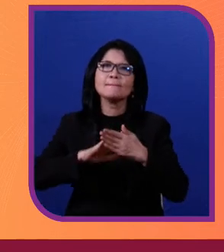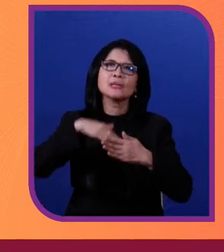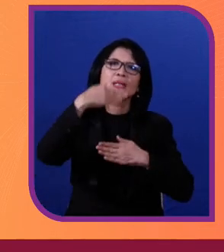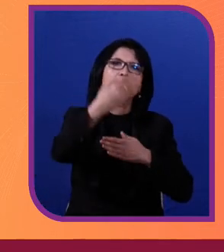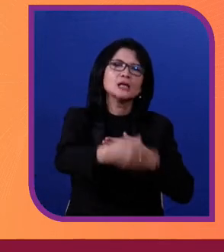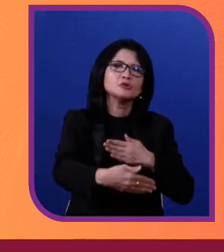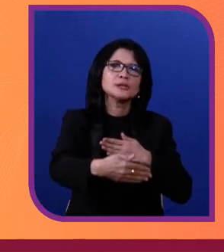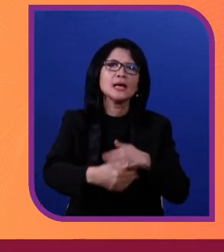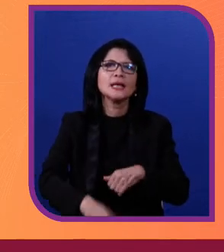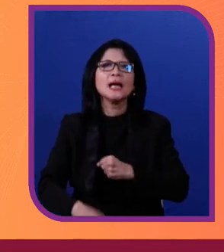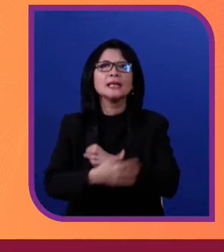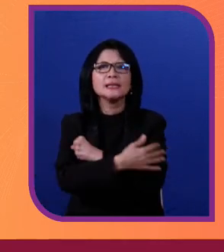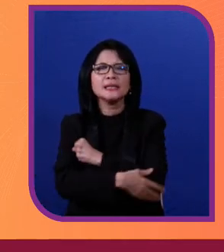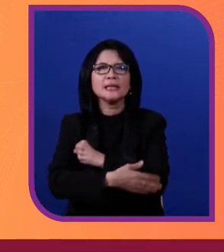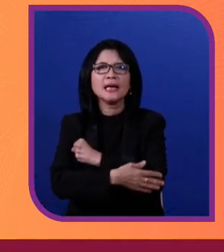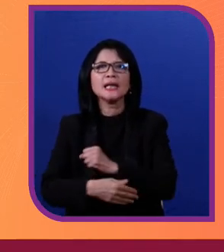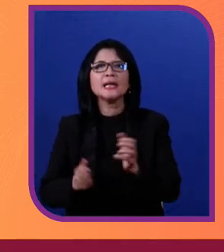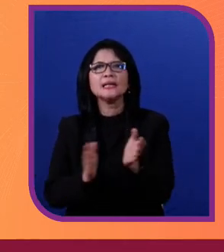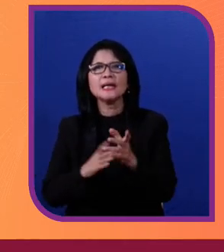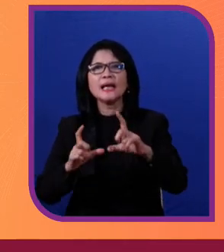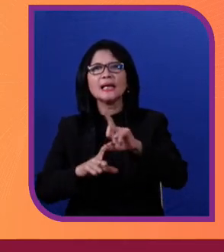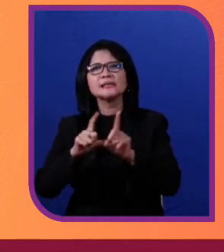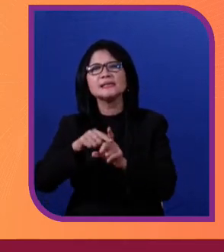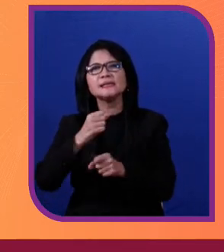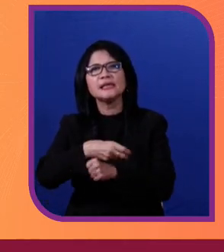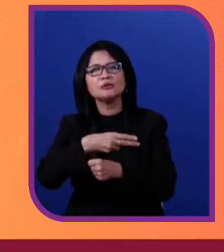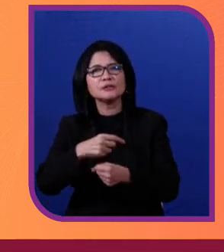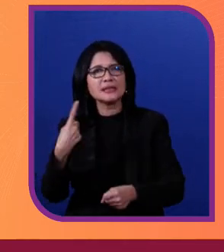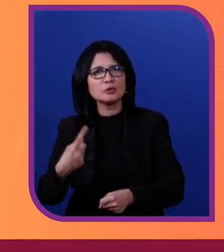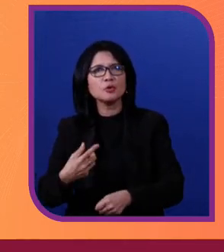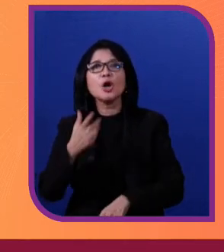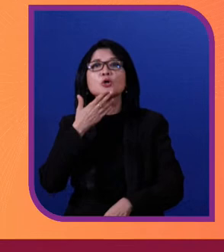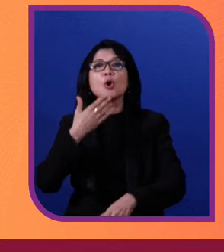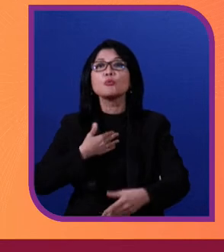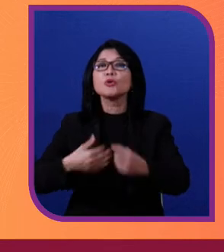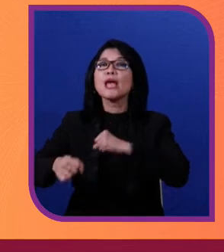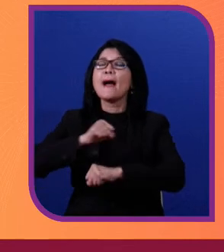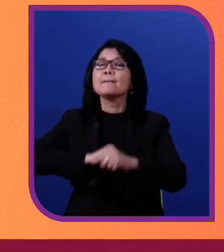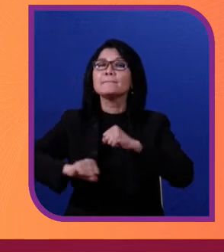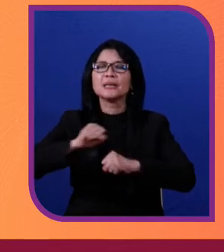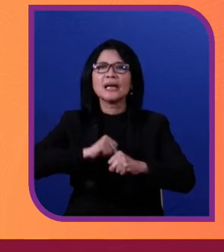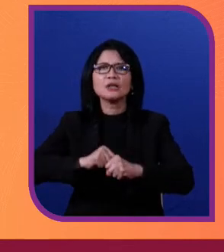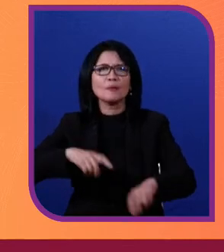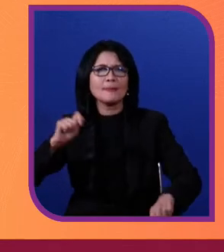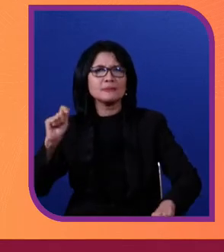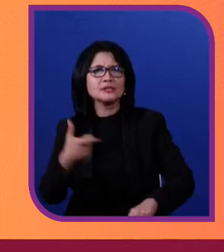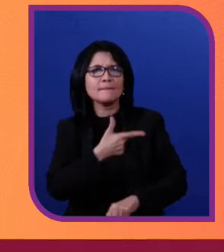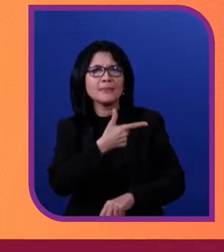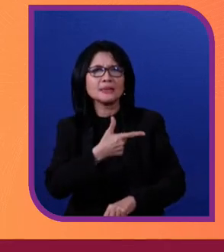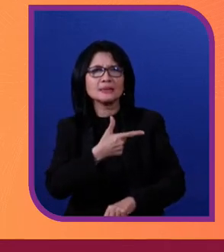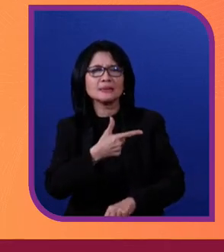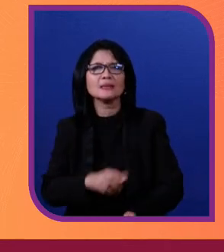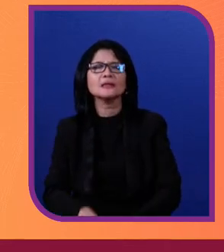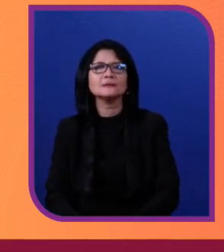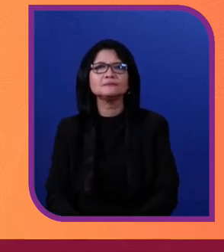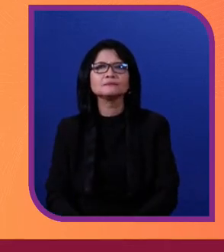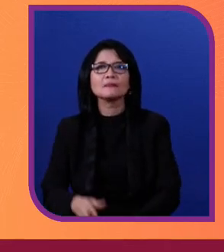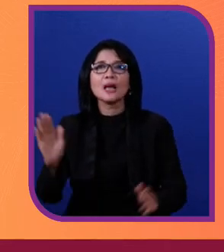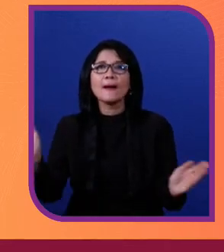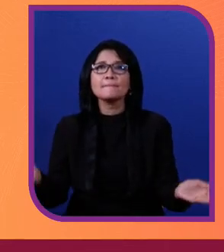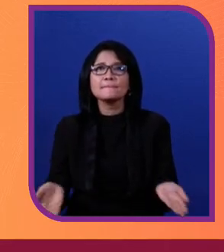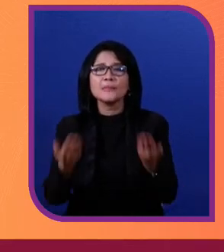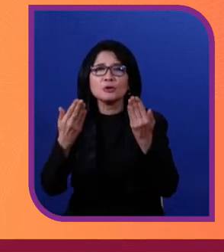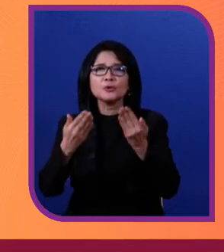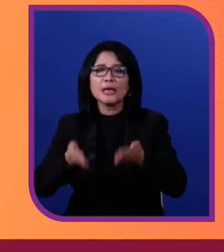on earth khas atlet Terima kasih declares wedding cakes injektor Rich chigga plak hoping